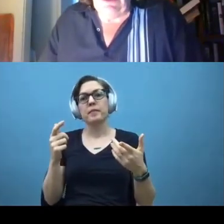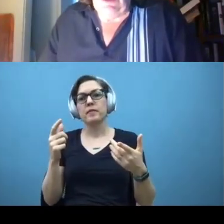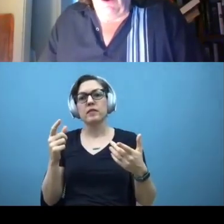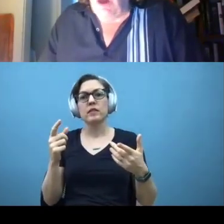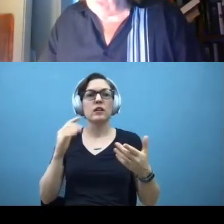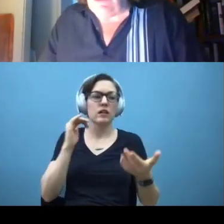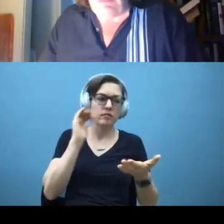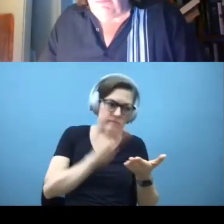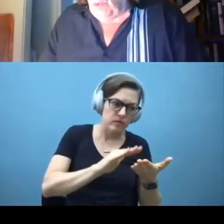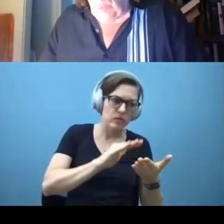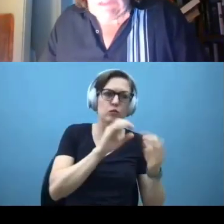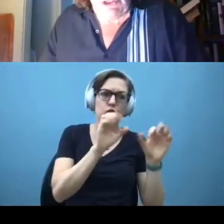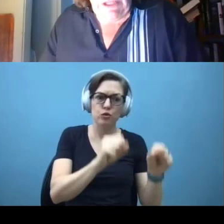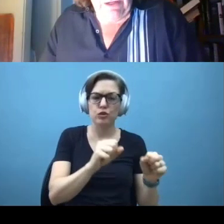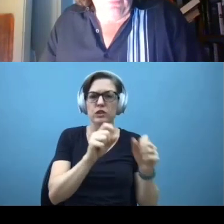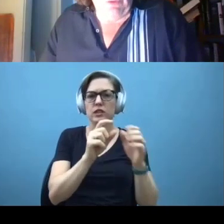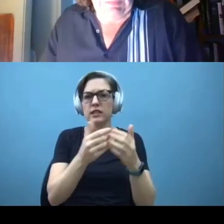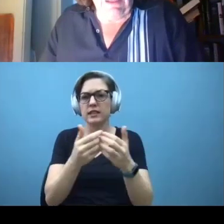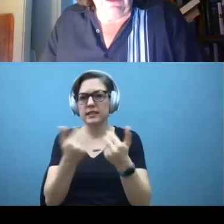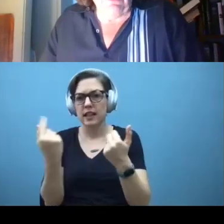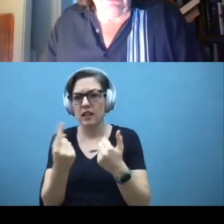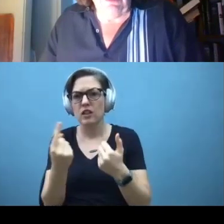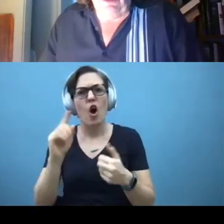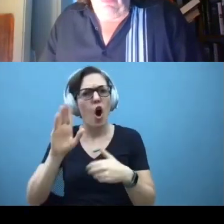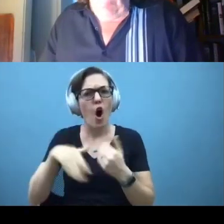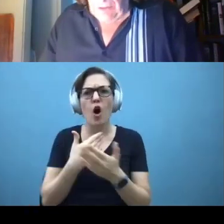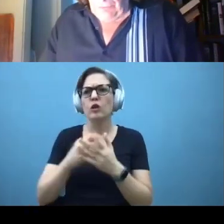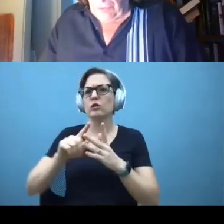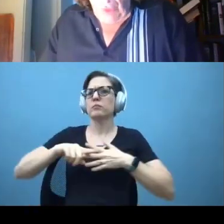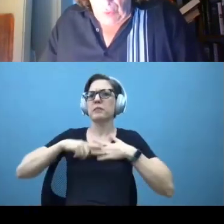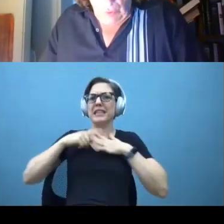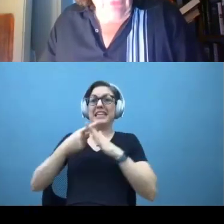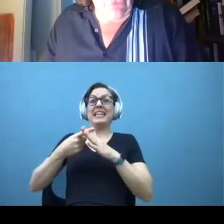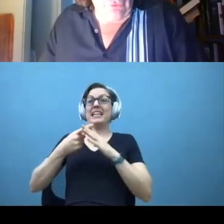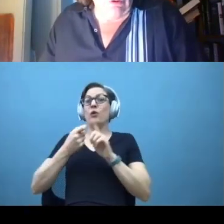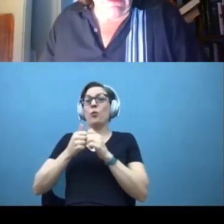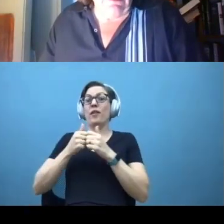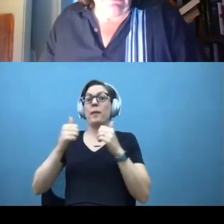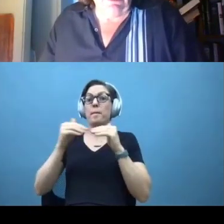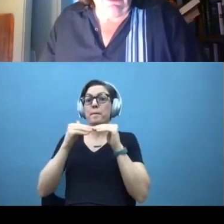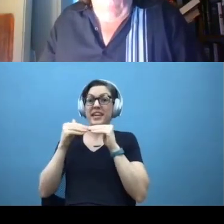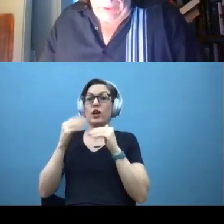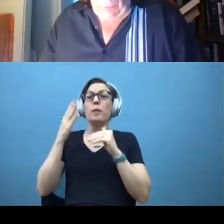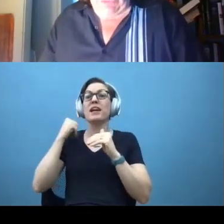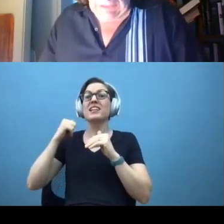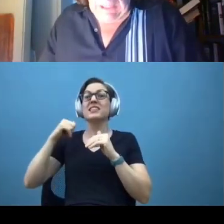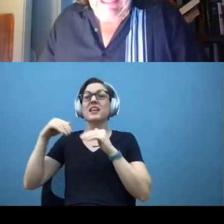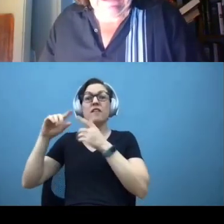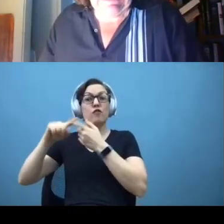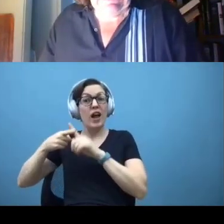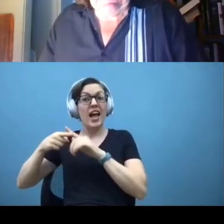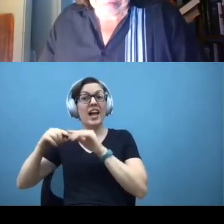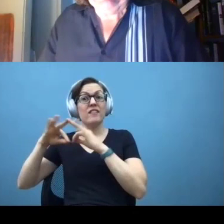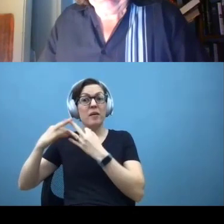reduction, all of that stuff originated with peers. Peers who told their stories, what it was